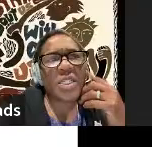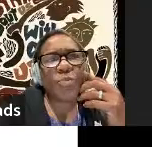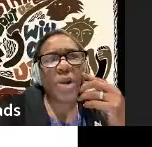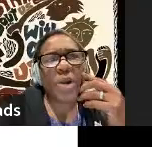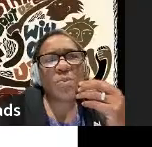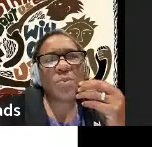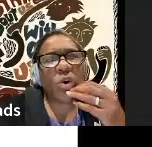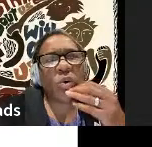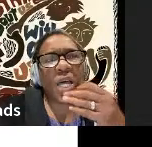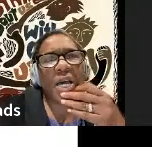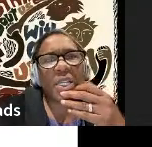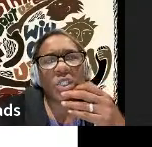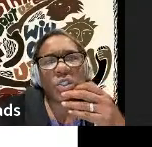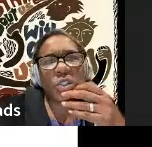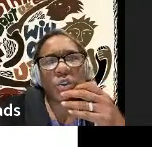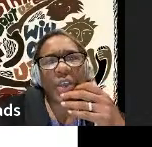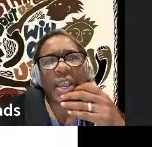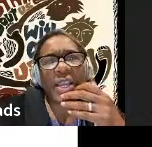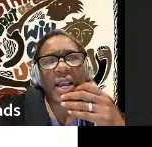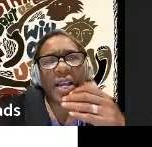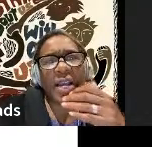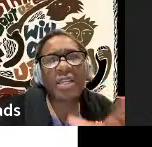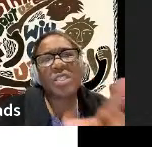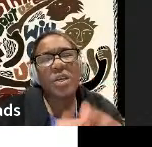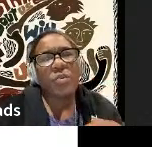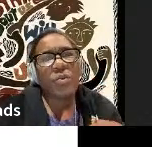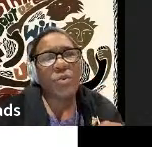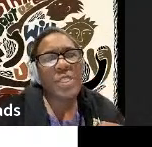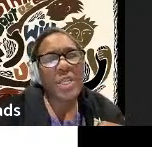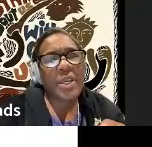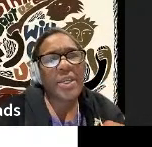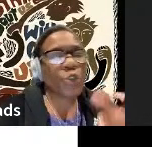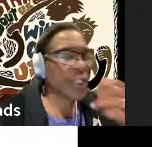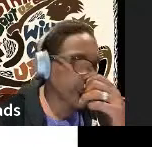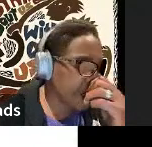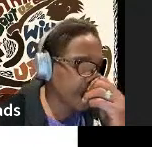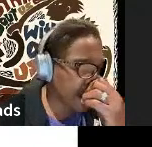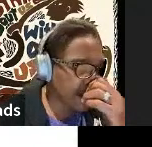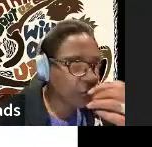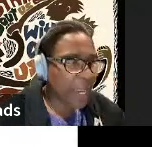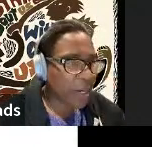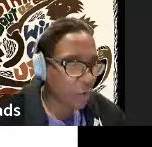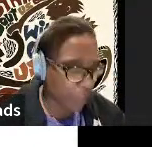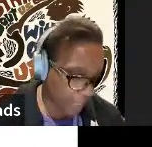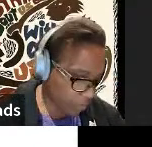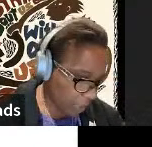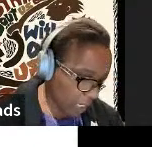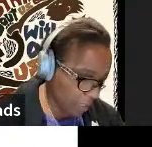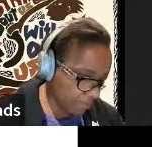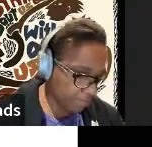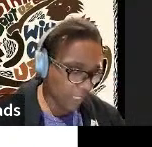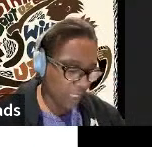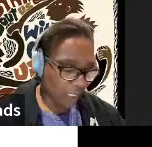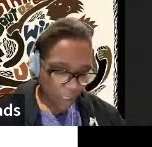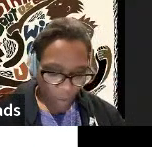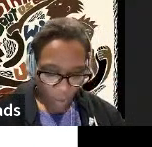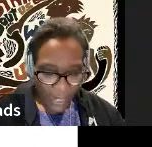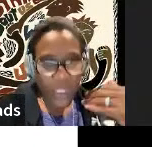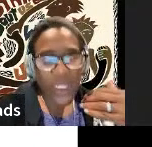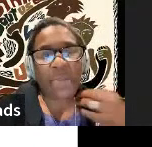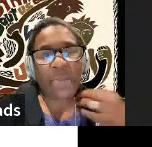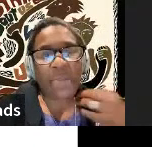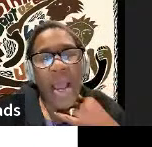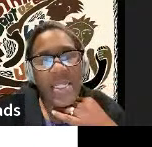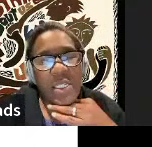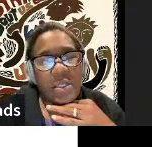Not surprised by a whole lot in the survey. I think it's what's interesting, and you may know that